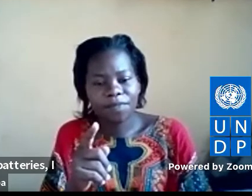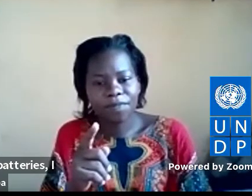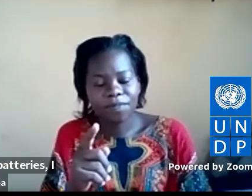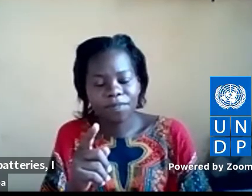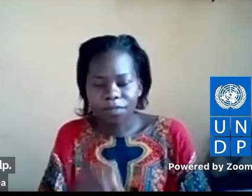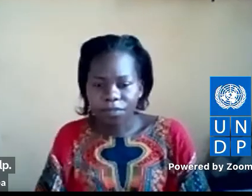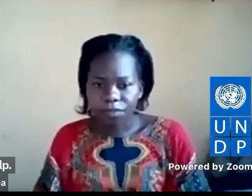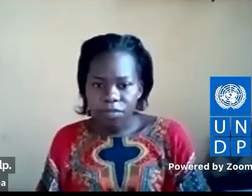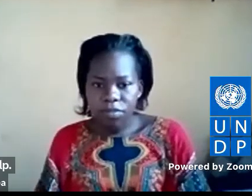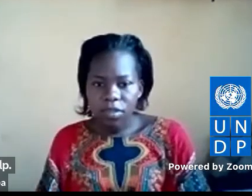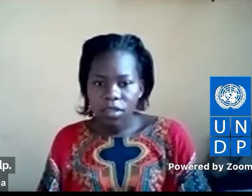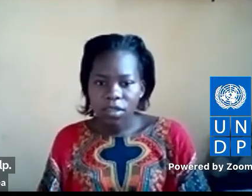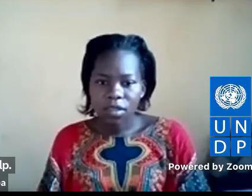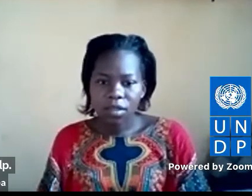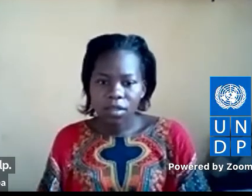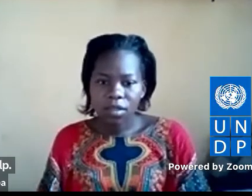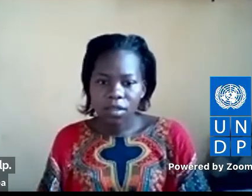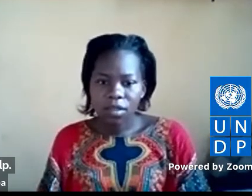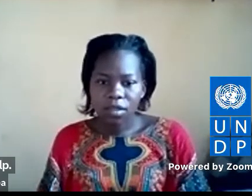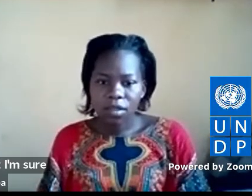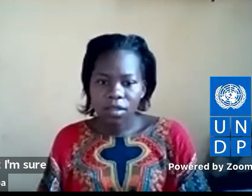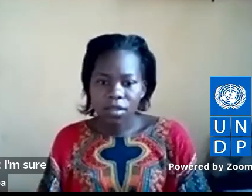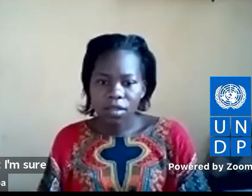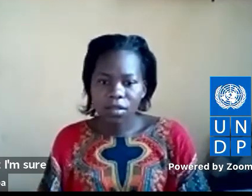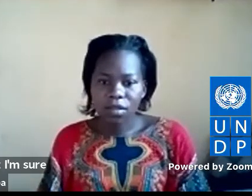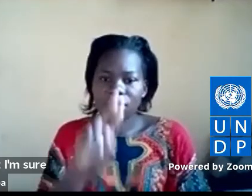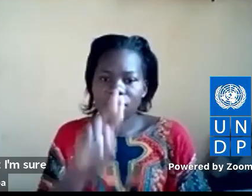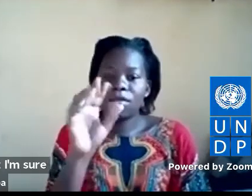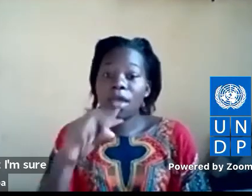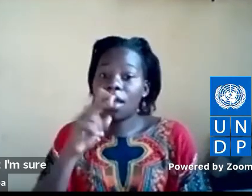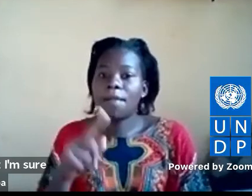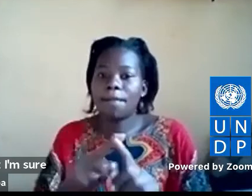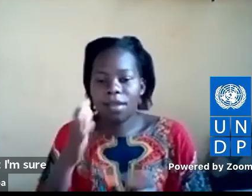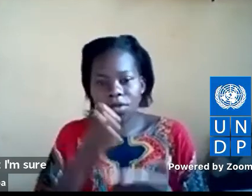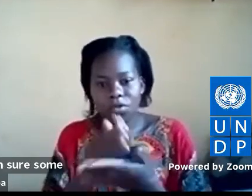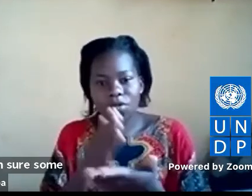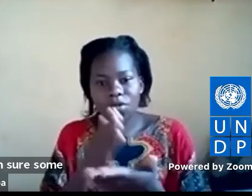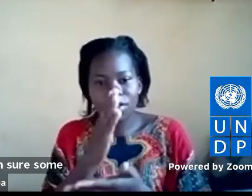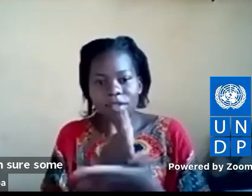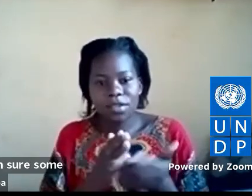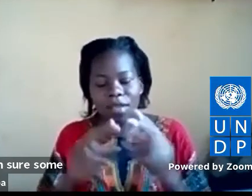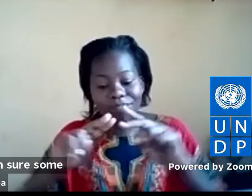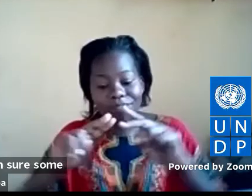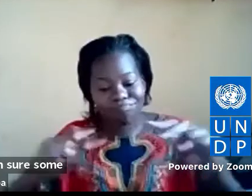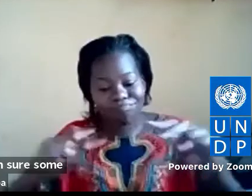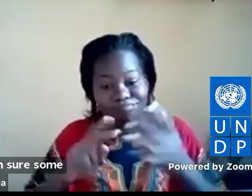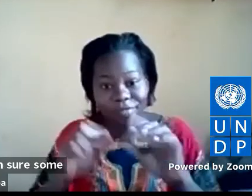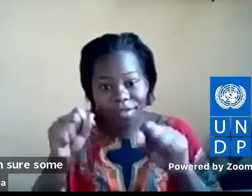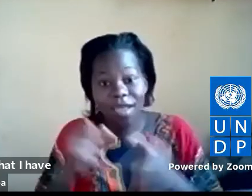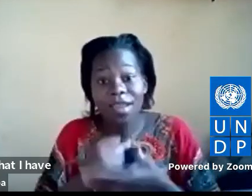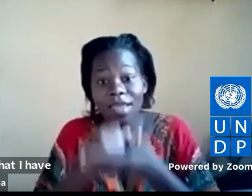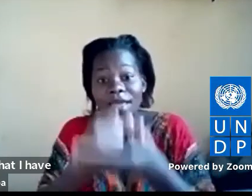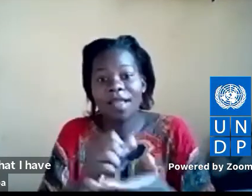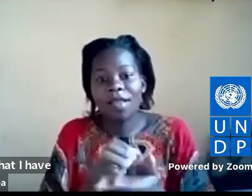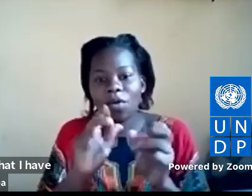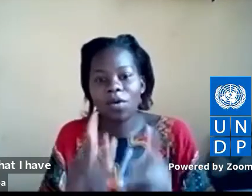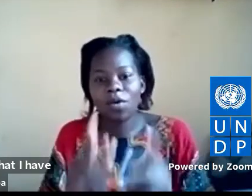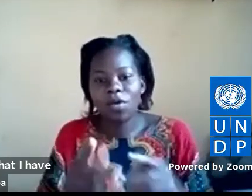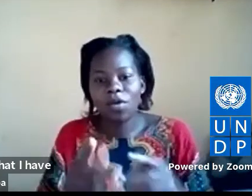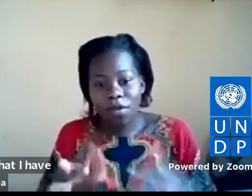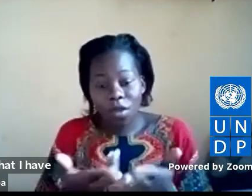Okay, Naomi can respond to this one, but I'm sure some simple Google might also help. Although saying that, I have read a report.